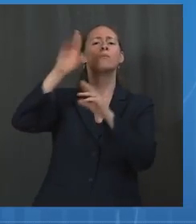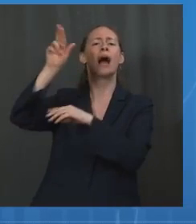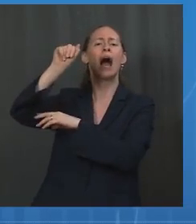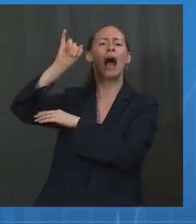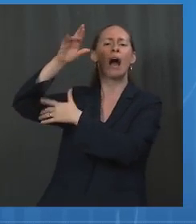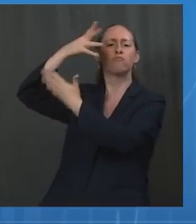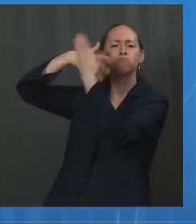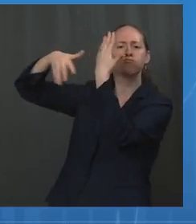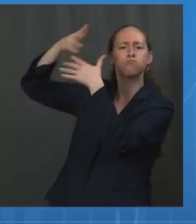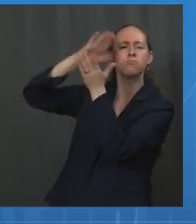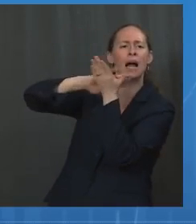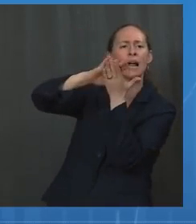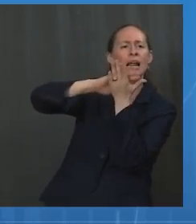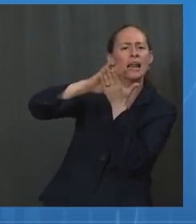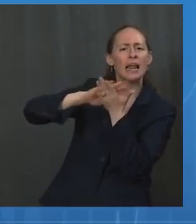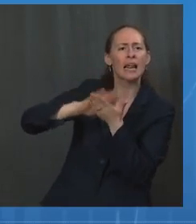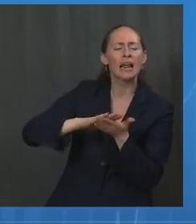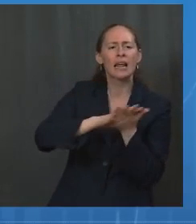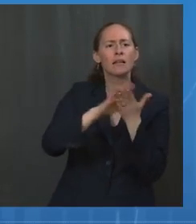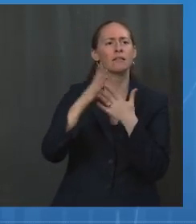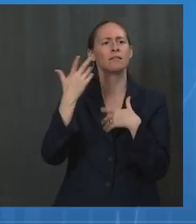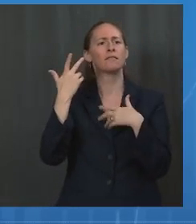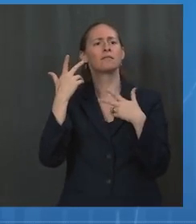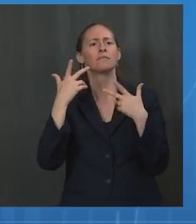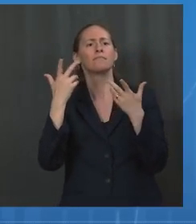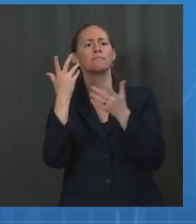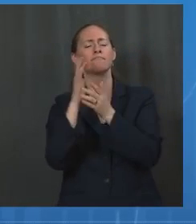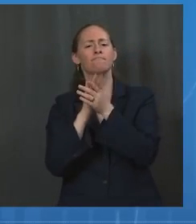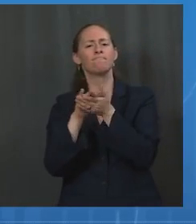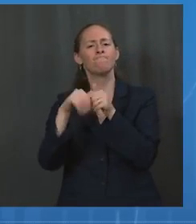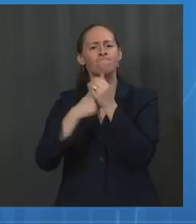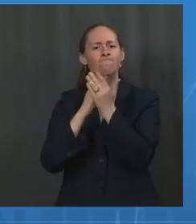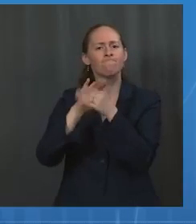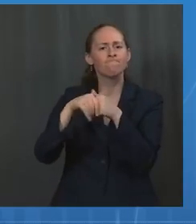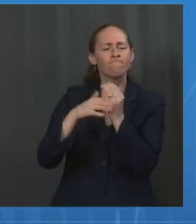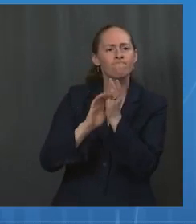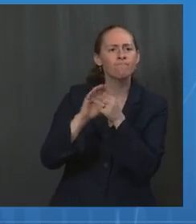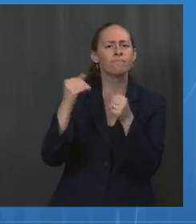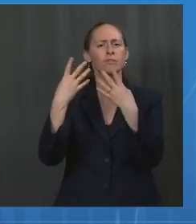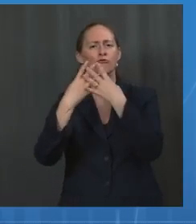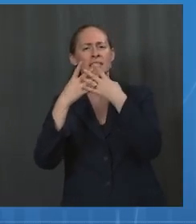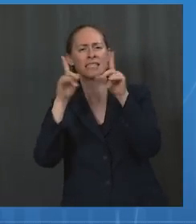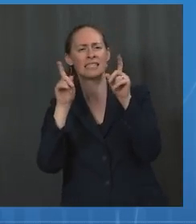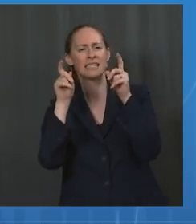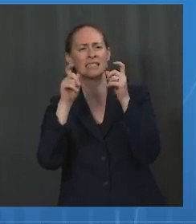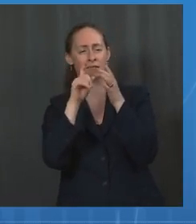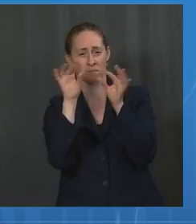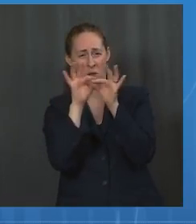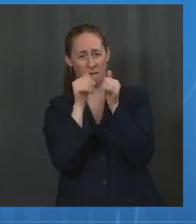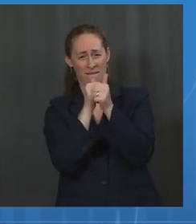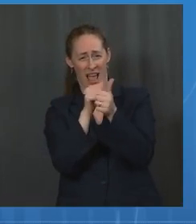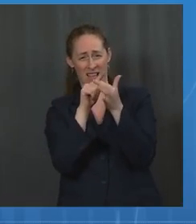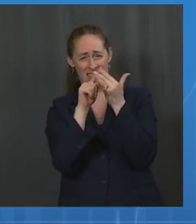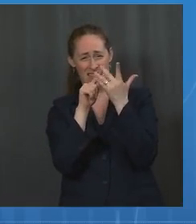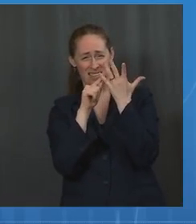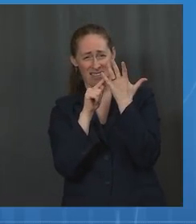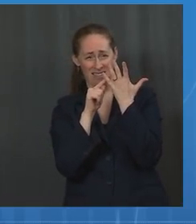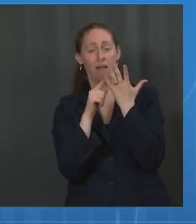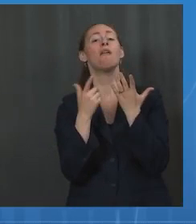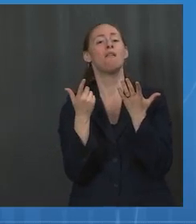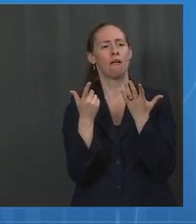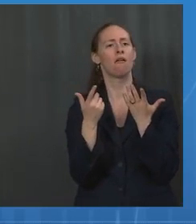screening strategies, hand hygiene, the whole layered mitigation. And where we have seen these layered